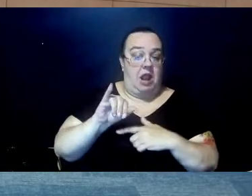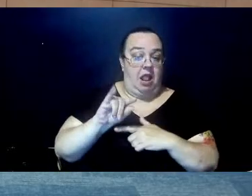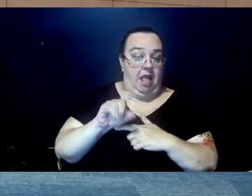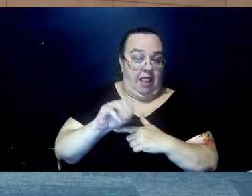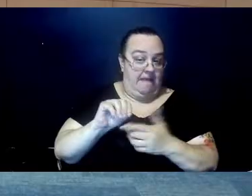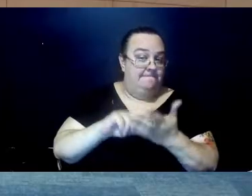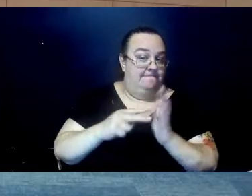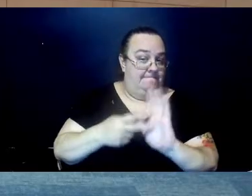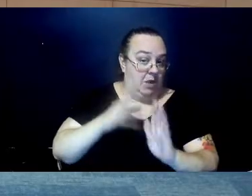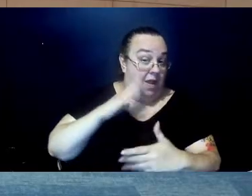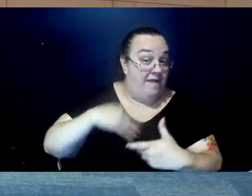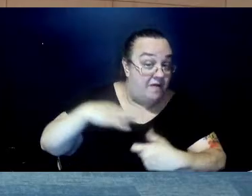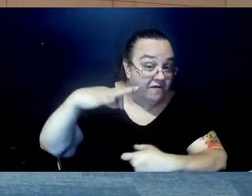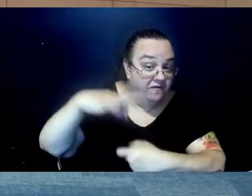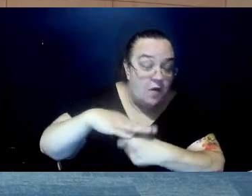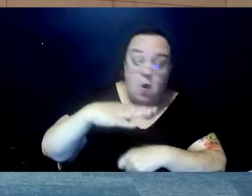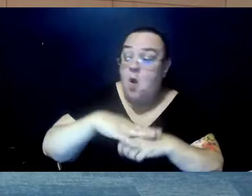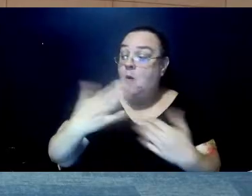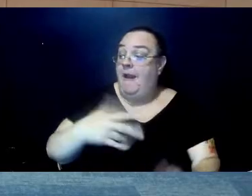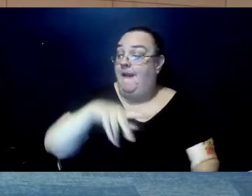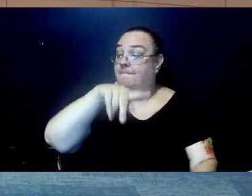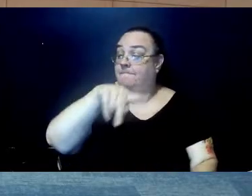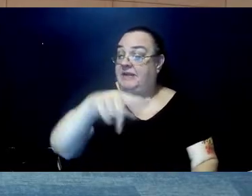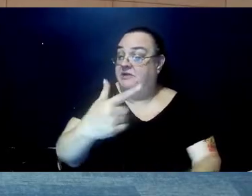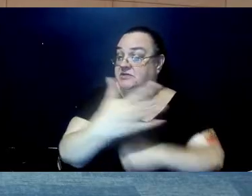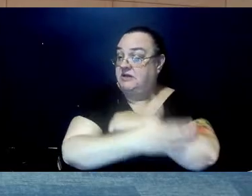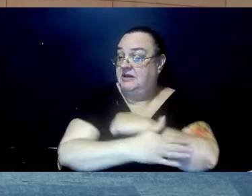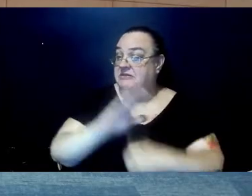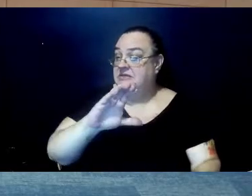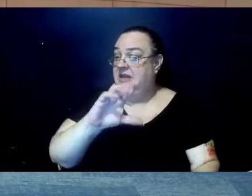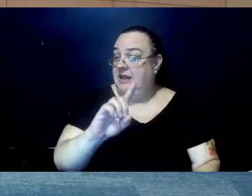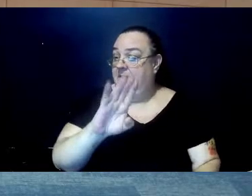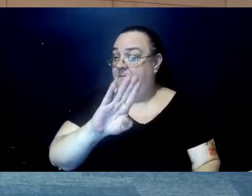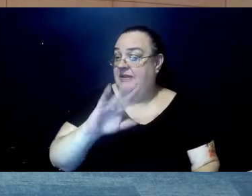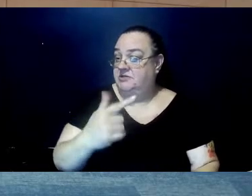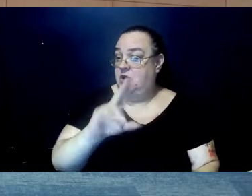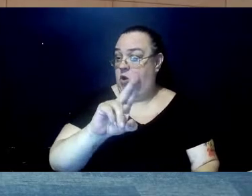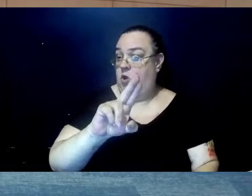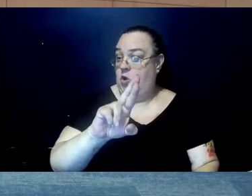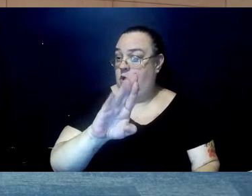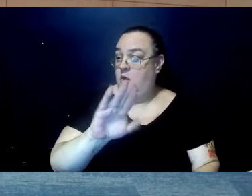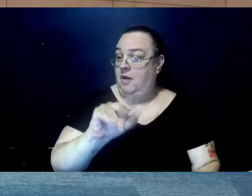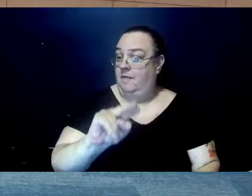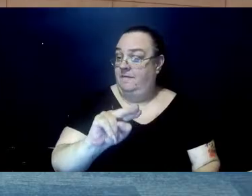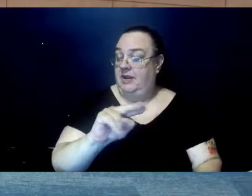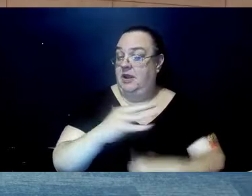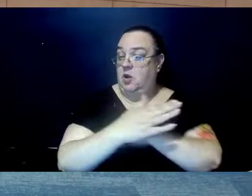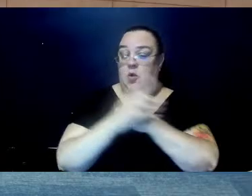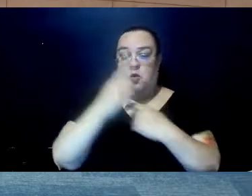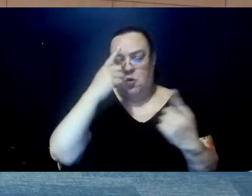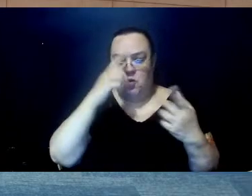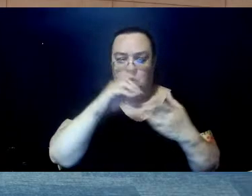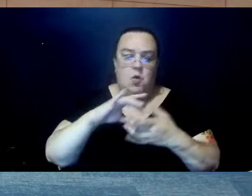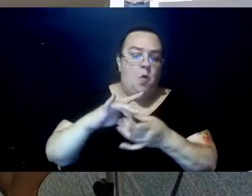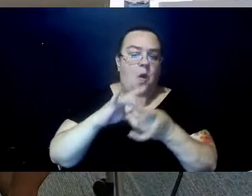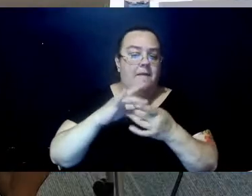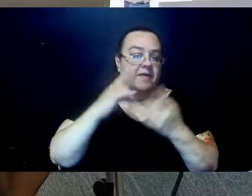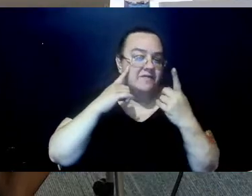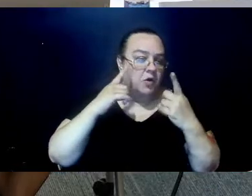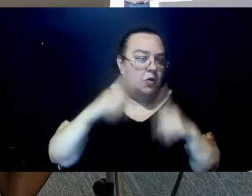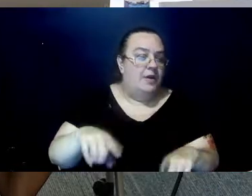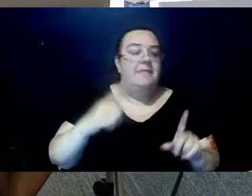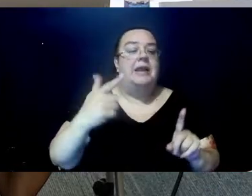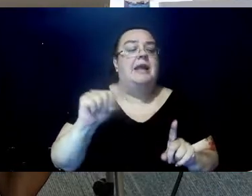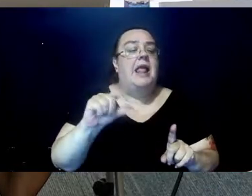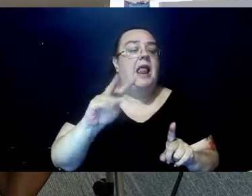on the Prince George's County CDBG Urban County Cooperation Agreement. Mr. Galloway, can you give us some context? Yes, I provided